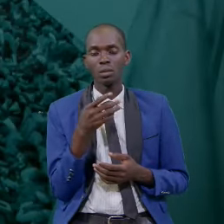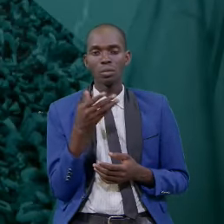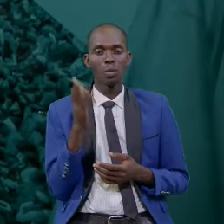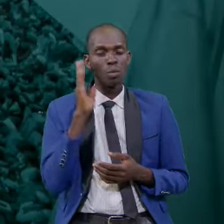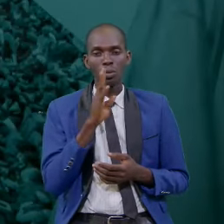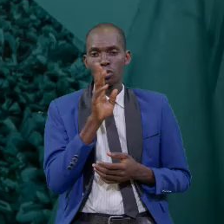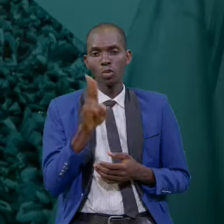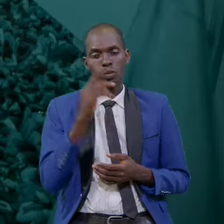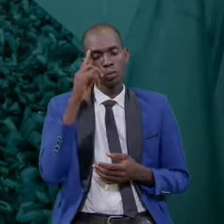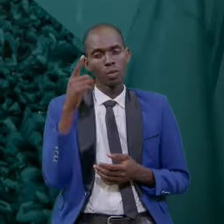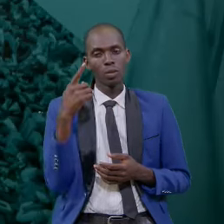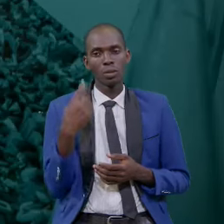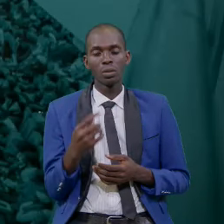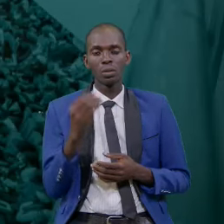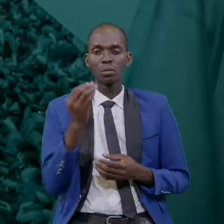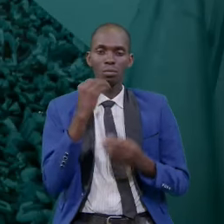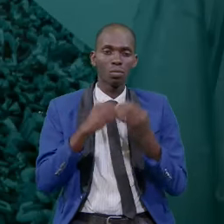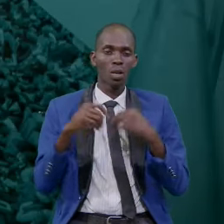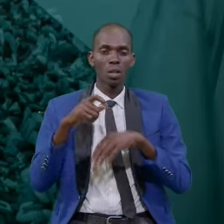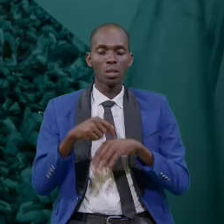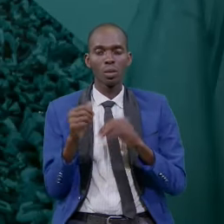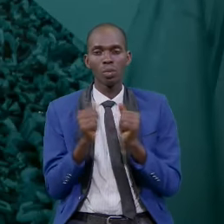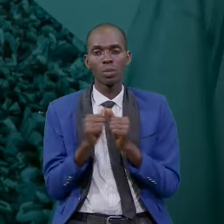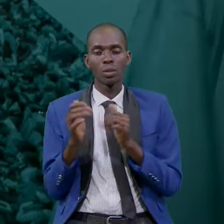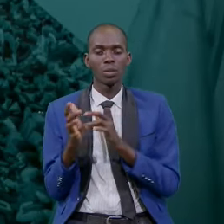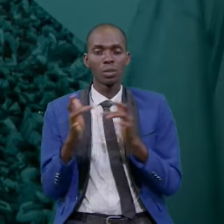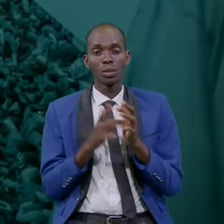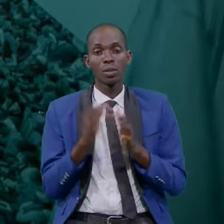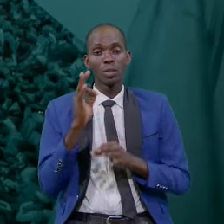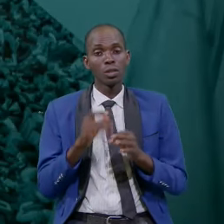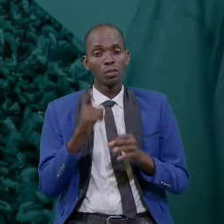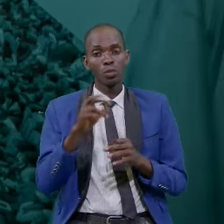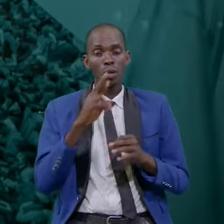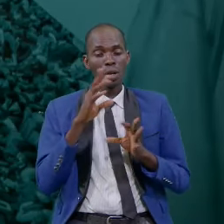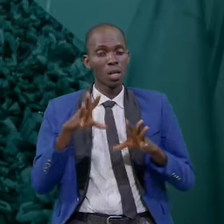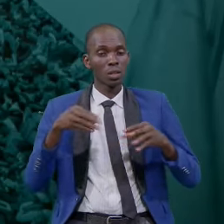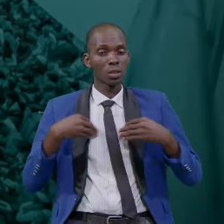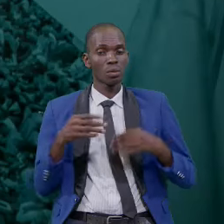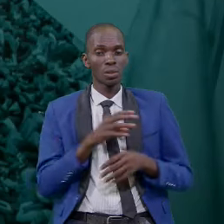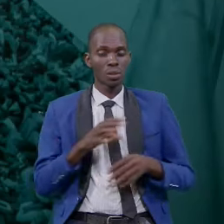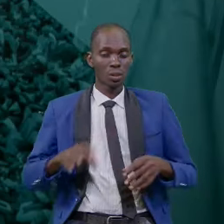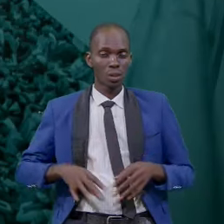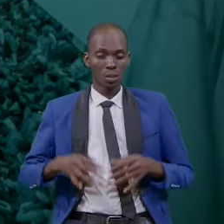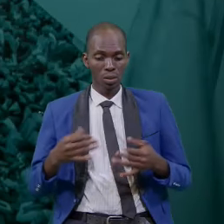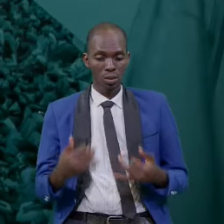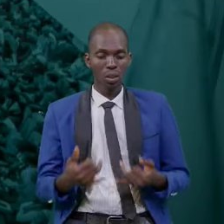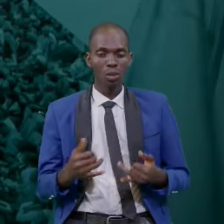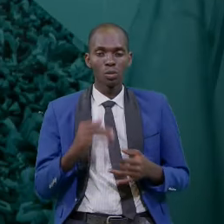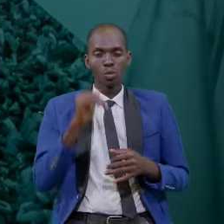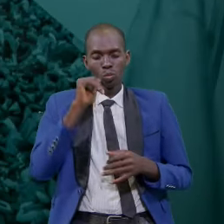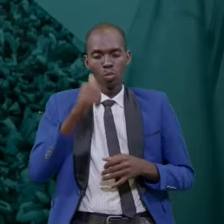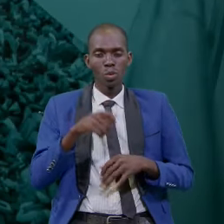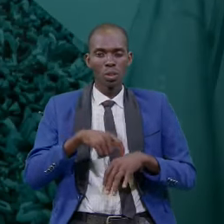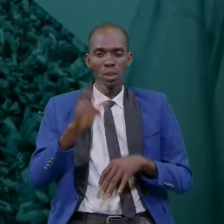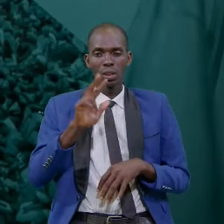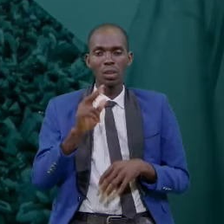take place. So if you have given your life to Christ, please, tomorrow, 3, come. The Lord will be waiting for you to